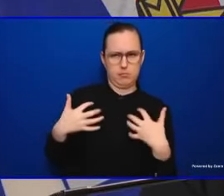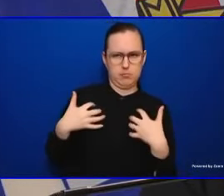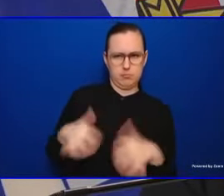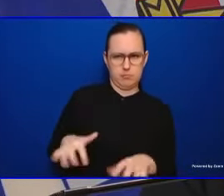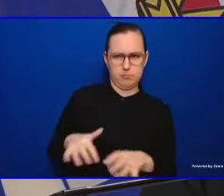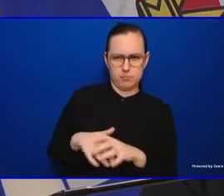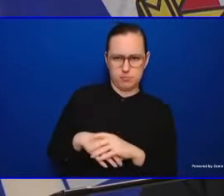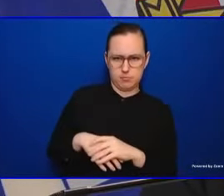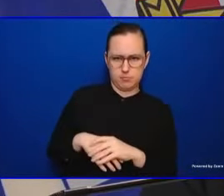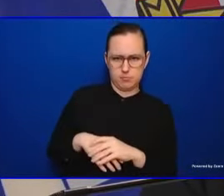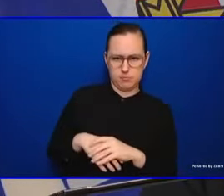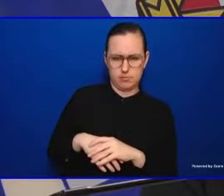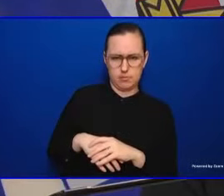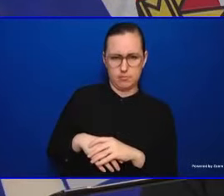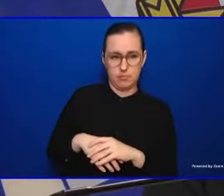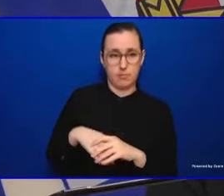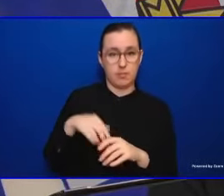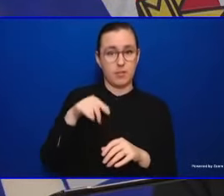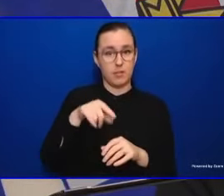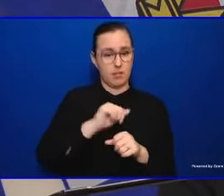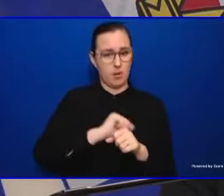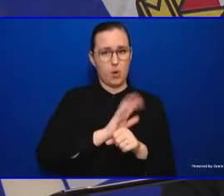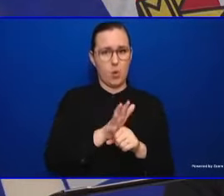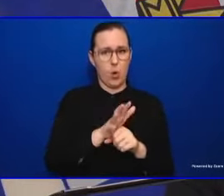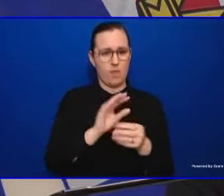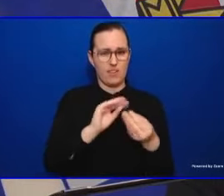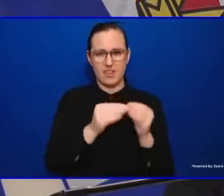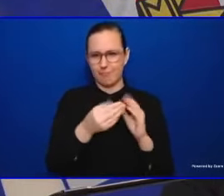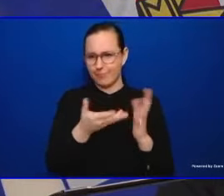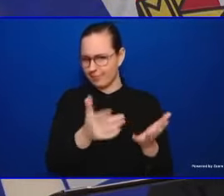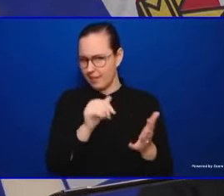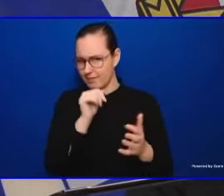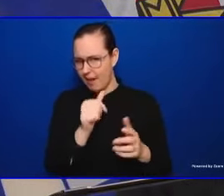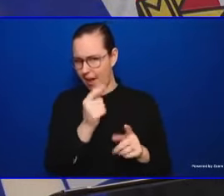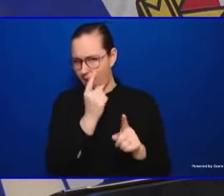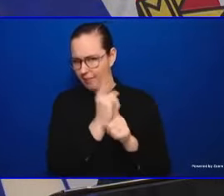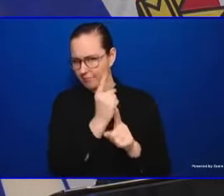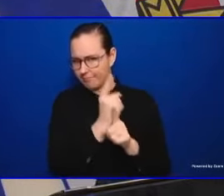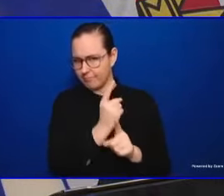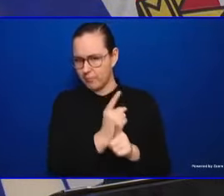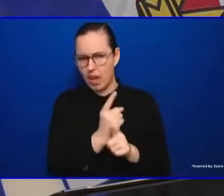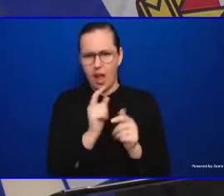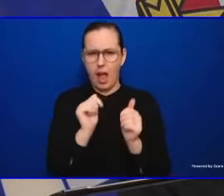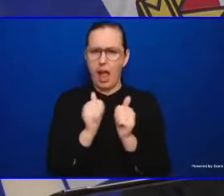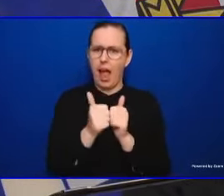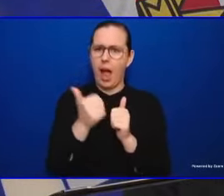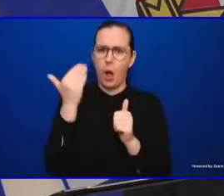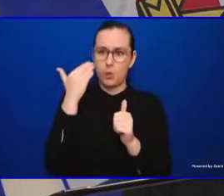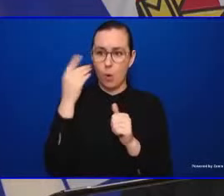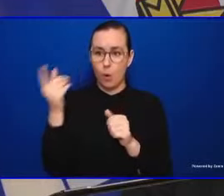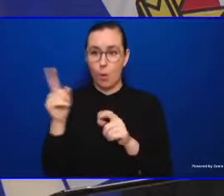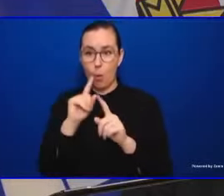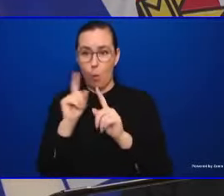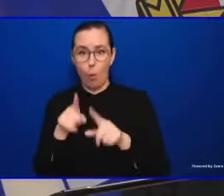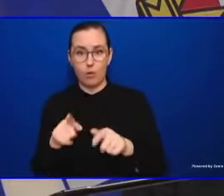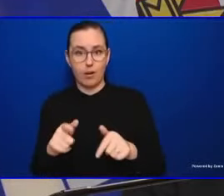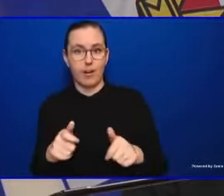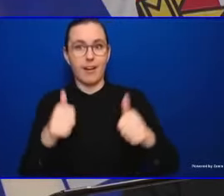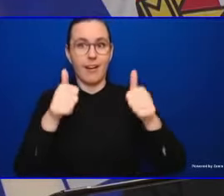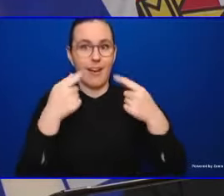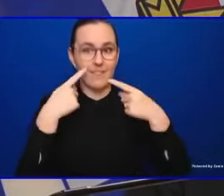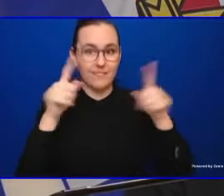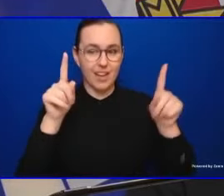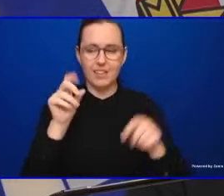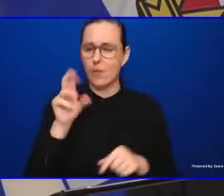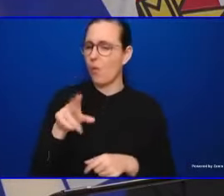if your orders are working? Yeah, so a couple of things. I think there was some, when I said I wanted to get